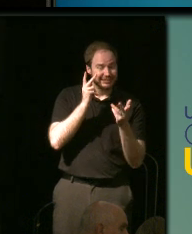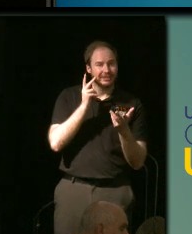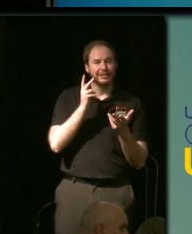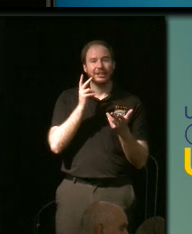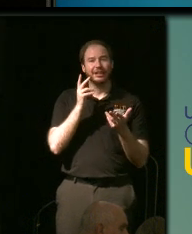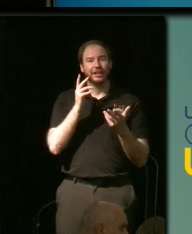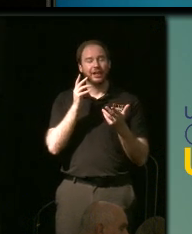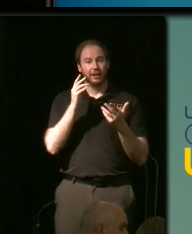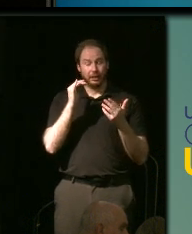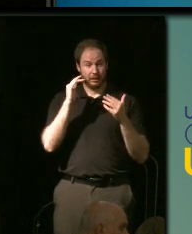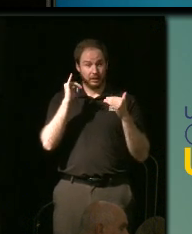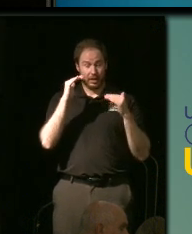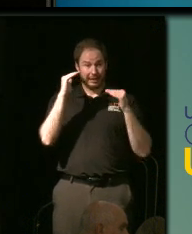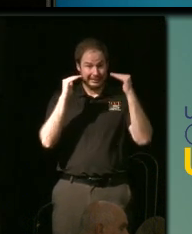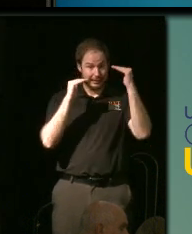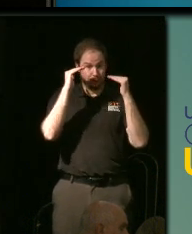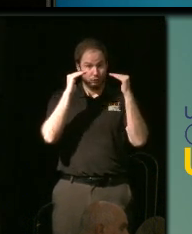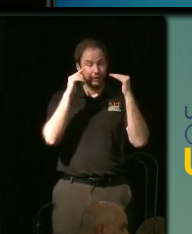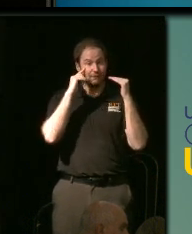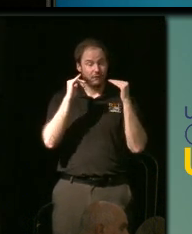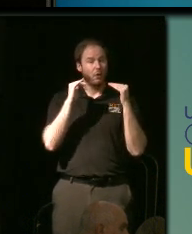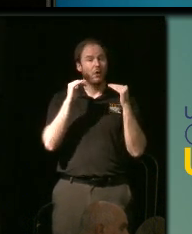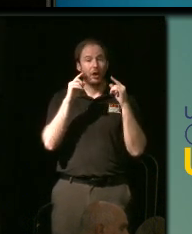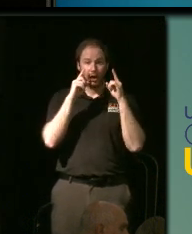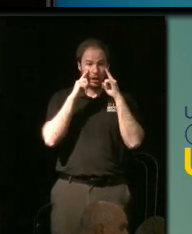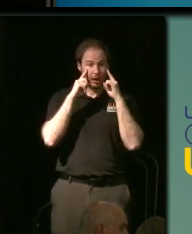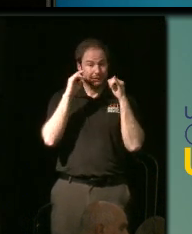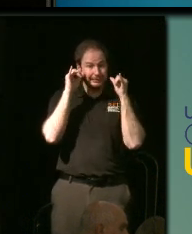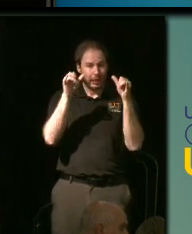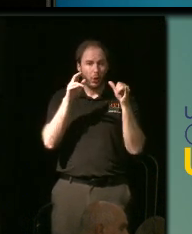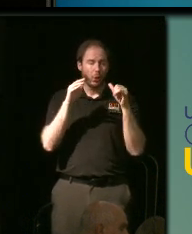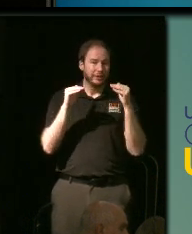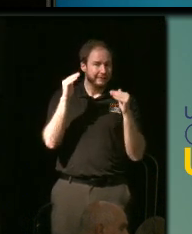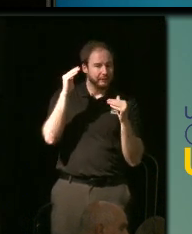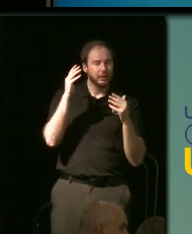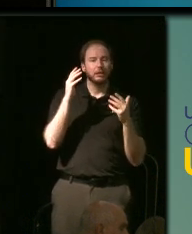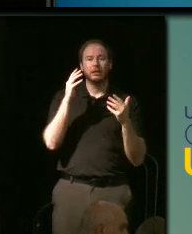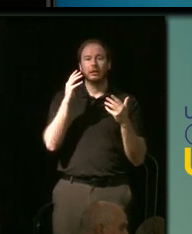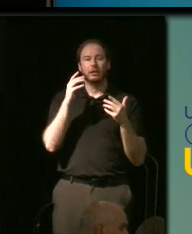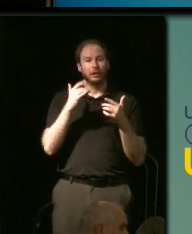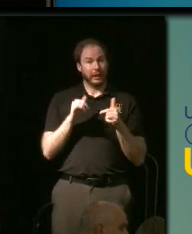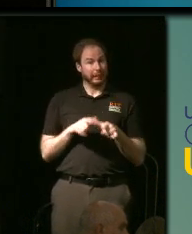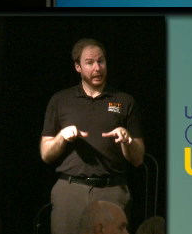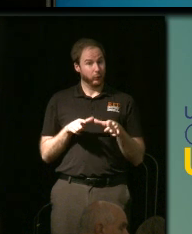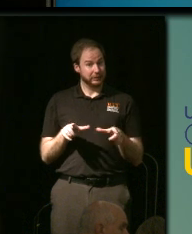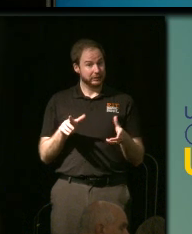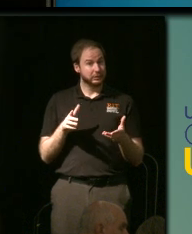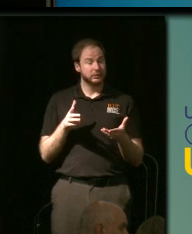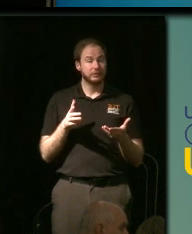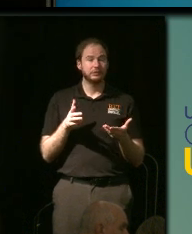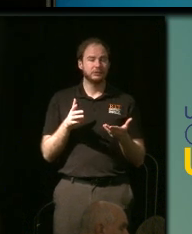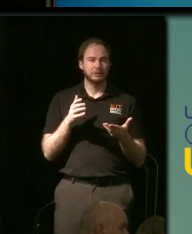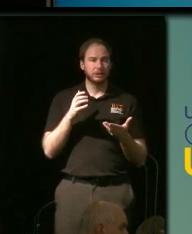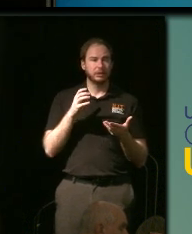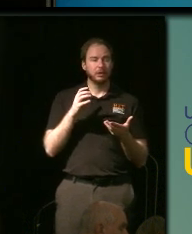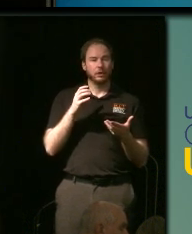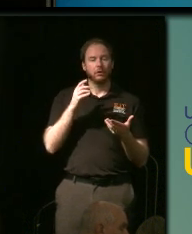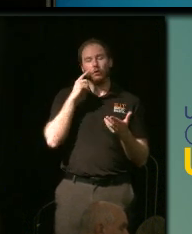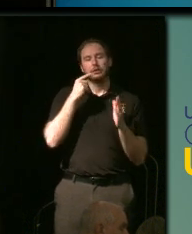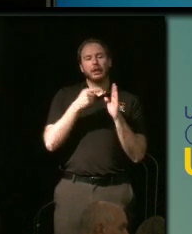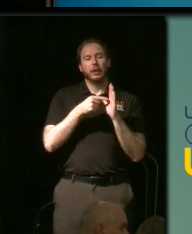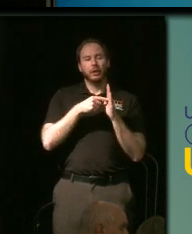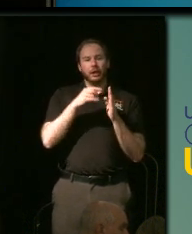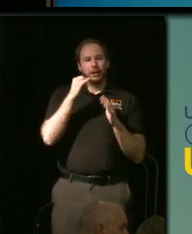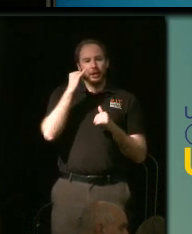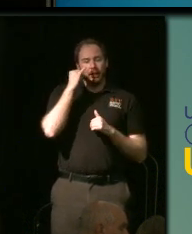the symmetry of the disease between the two eyes, what language is the consent form in? If your primary